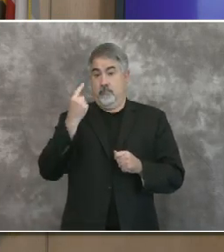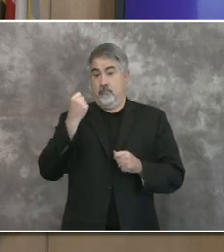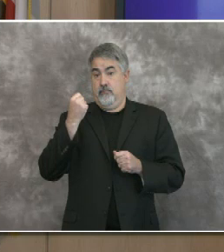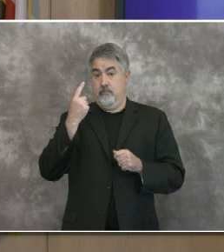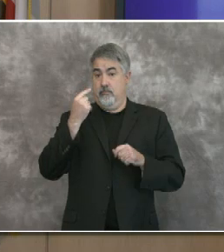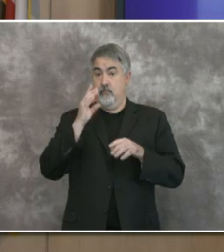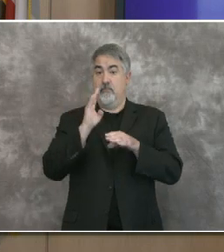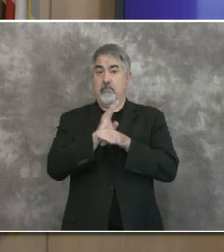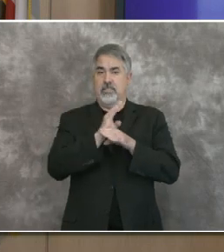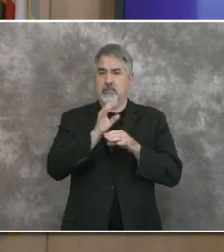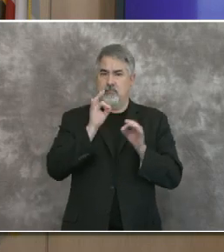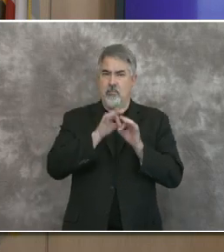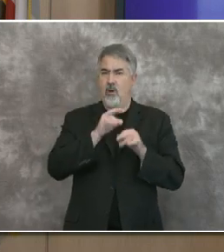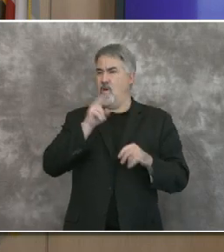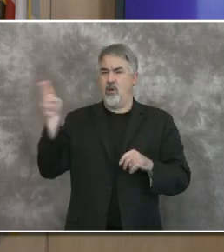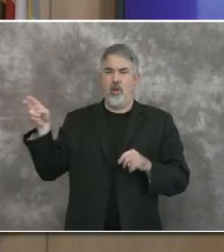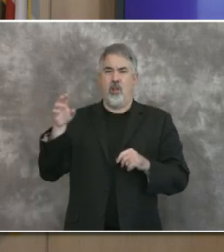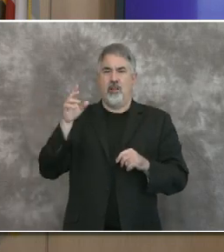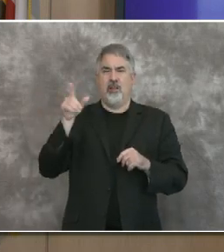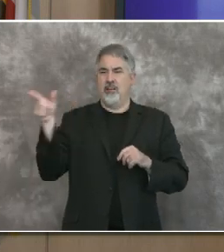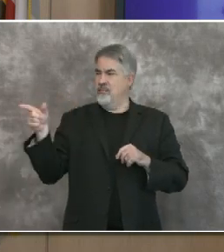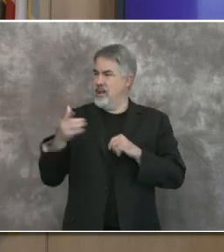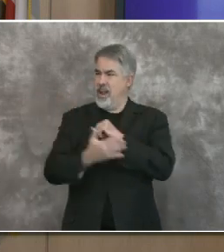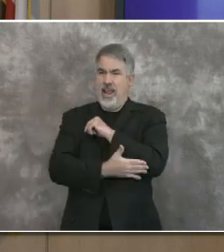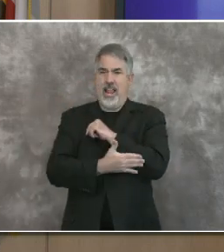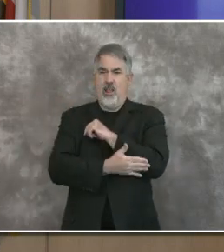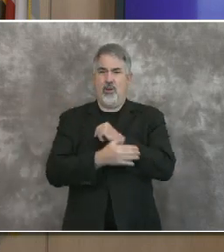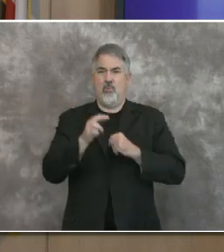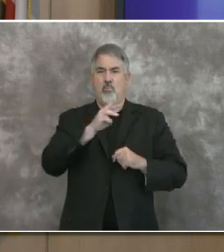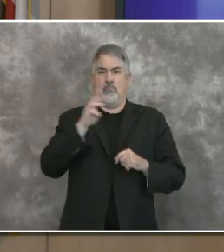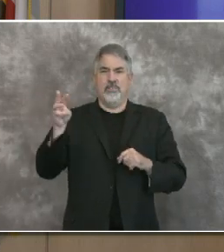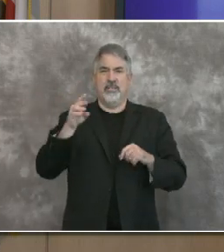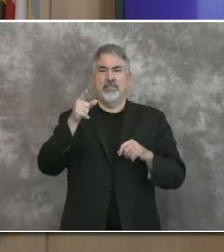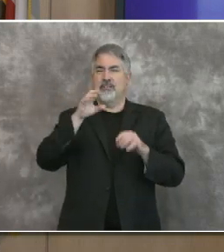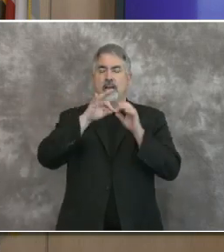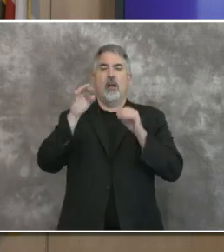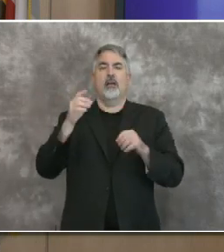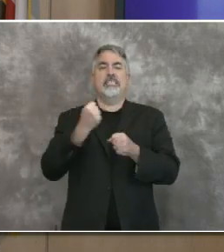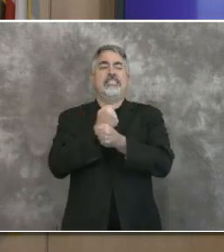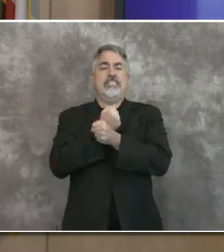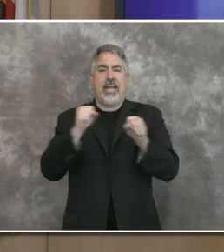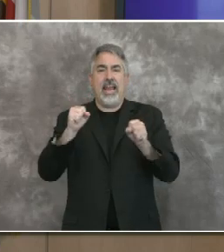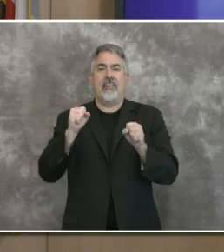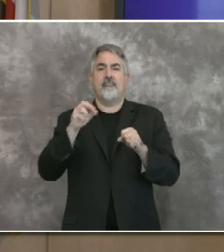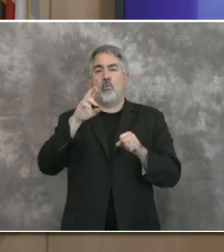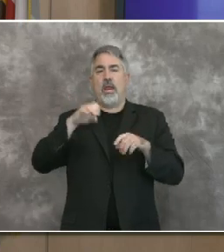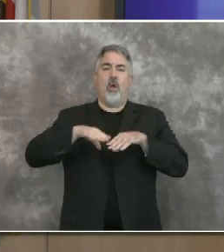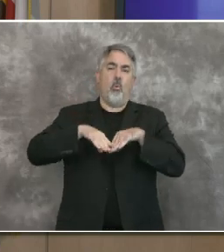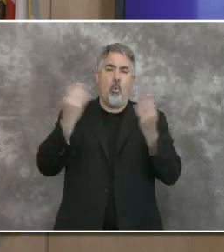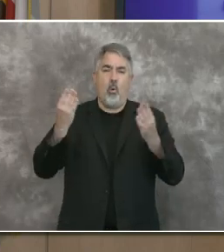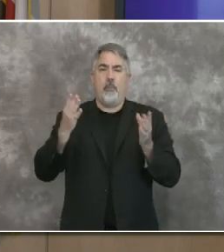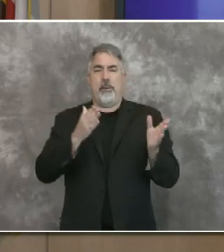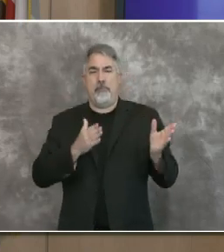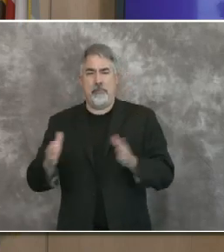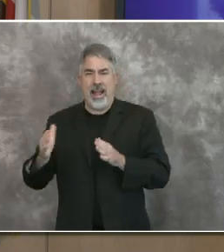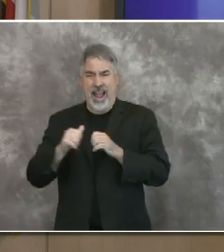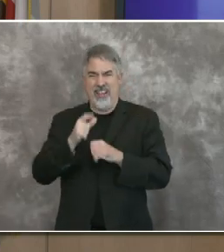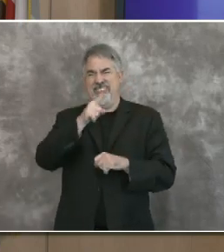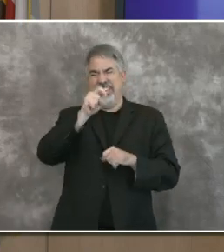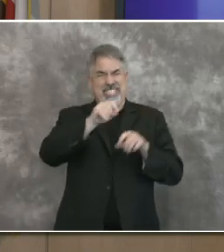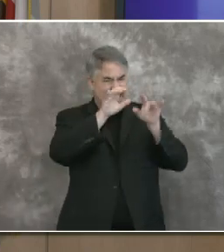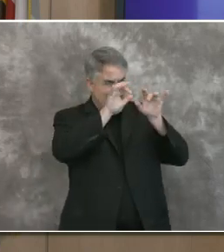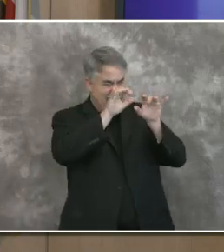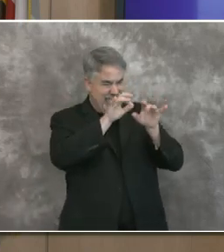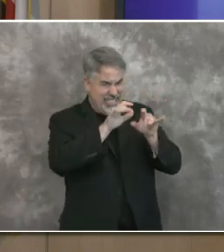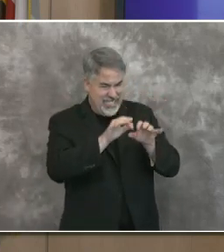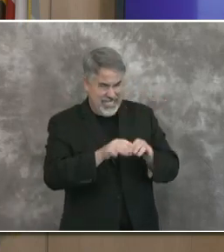fill out our safe reopening plan. Simple document you download. You post that publicly as well as make it available to your employees. And